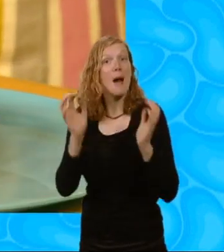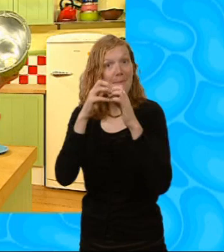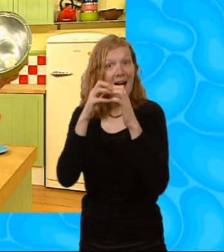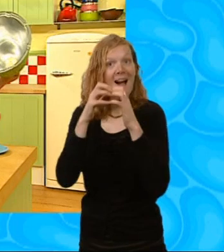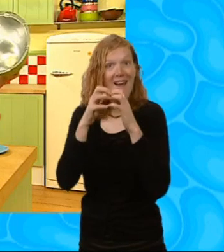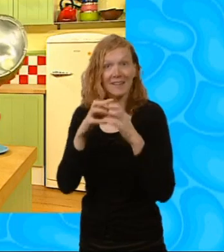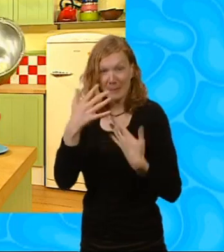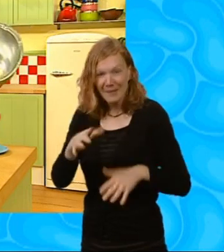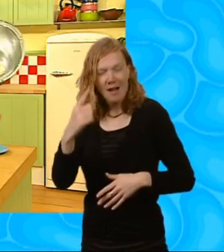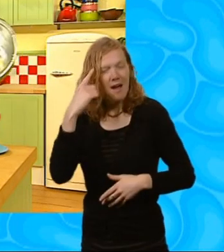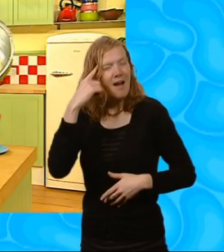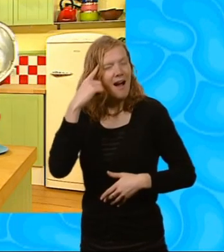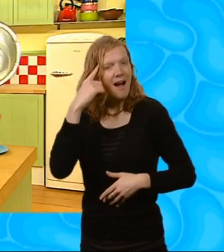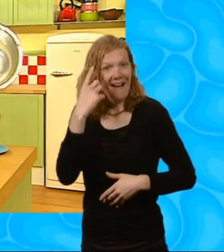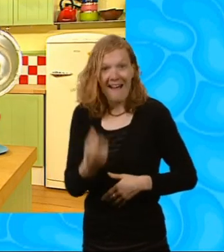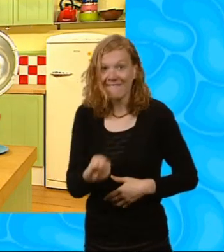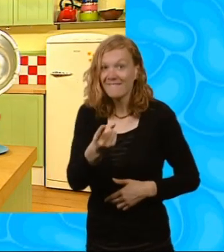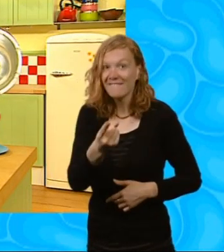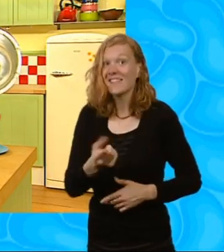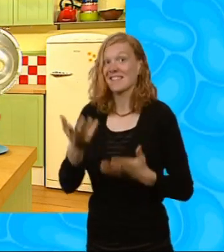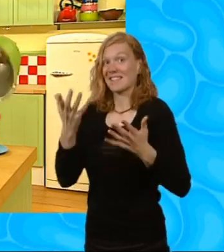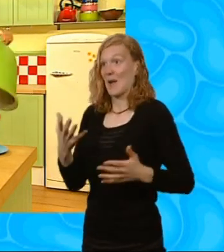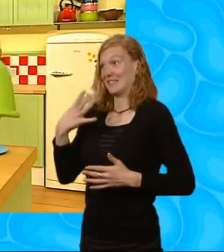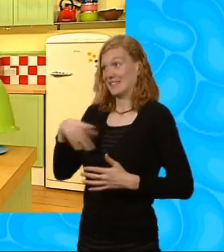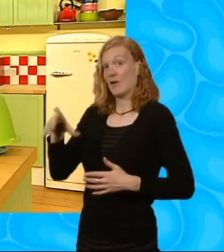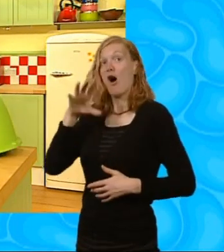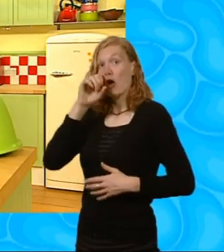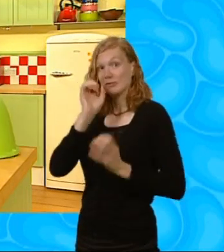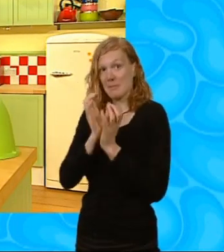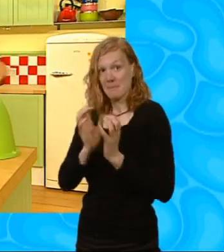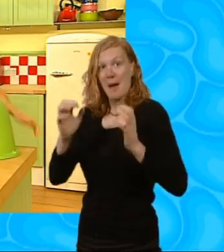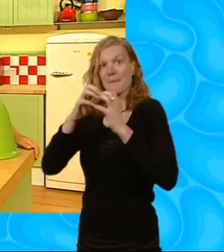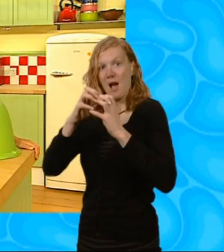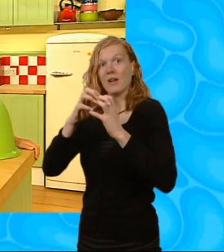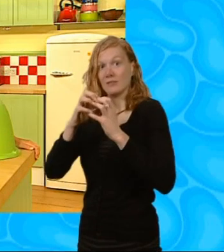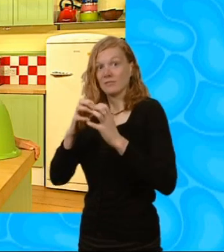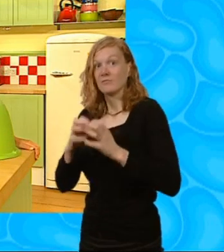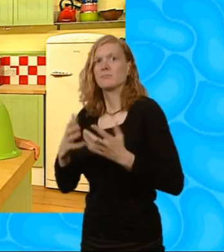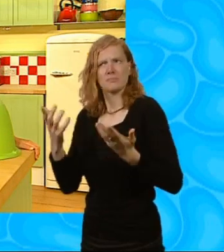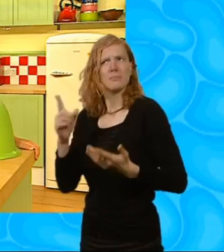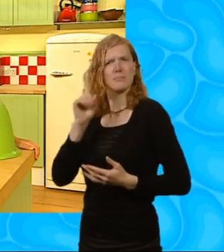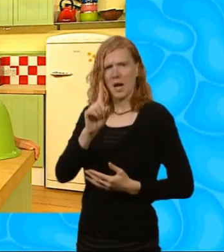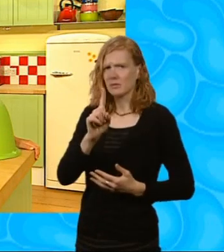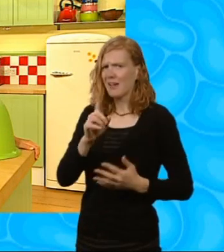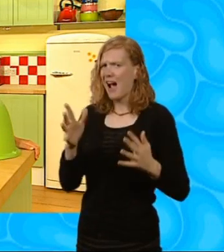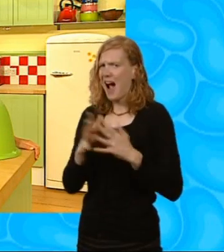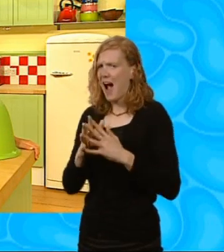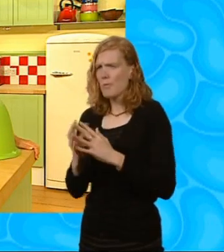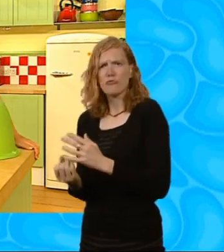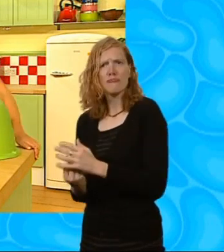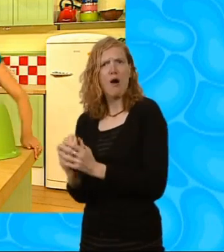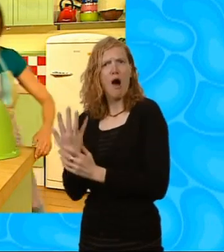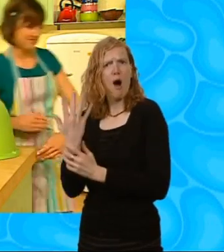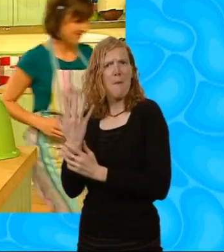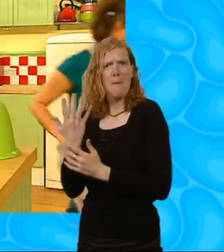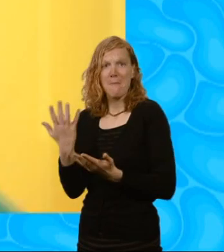work it out? We're going to need an orange pepper in our cheesy chicken. Now, let's go and find out how peppers grow in the I Can Cook garden. Come